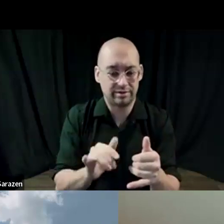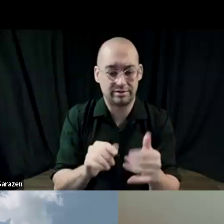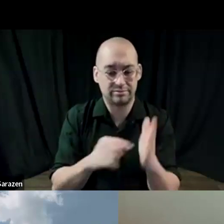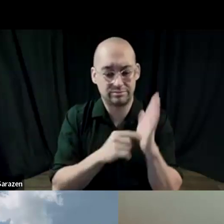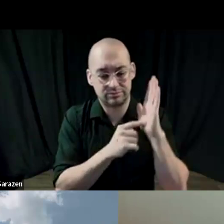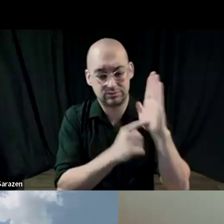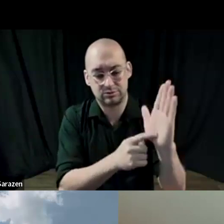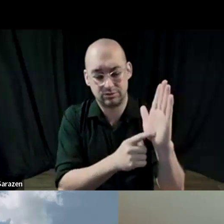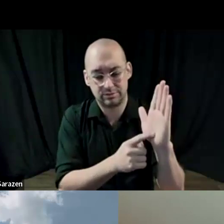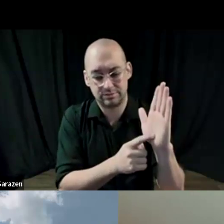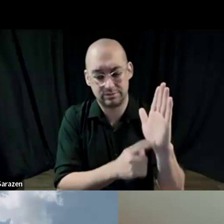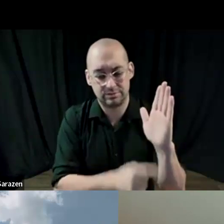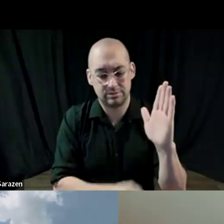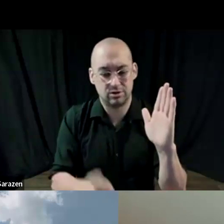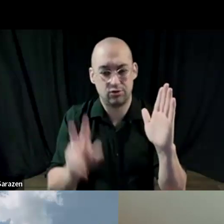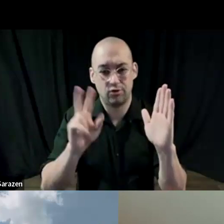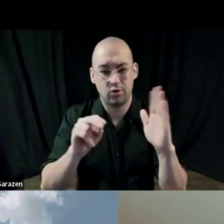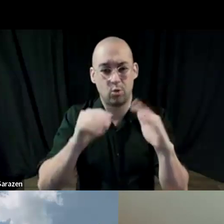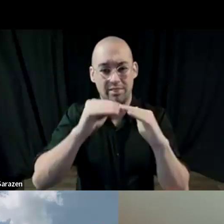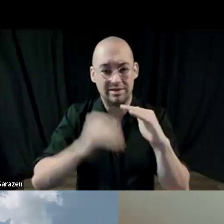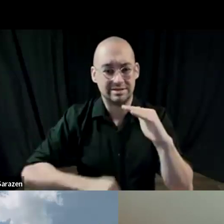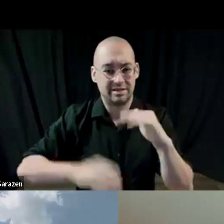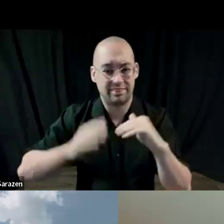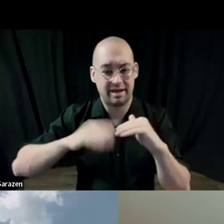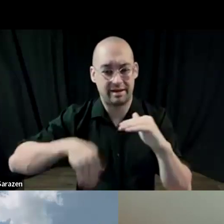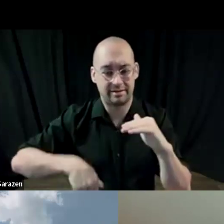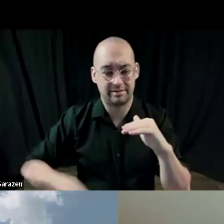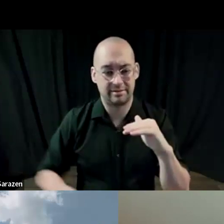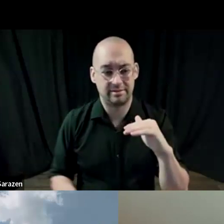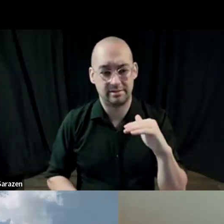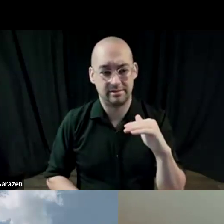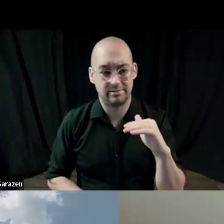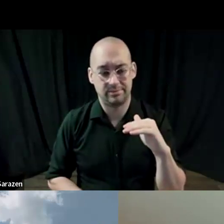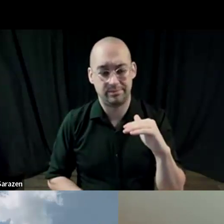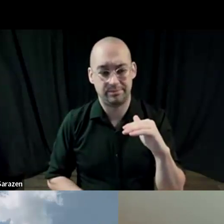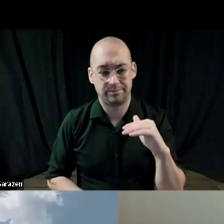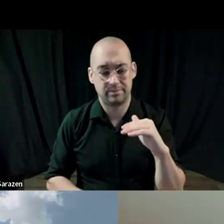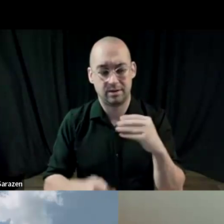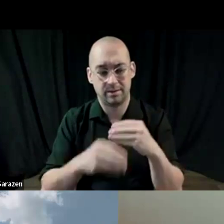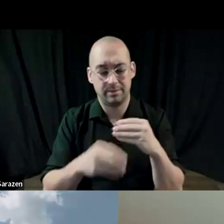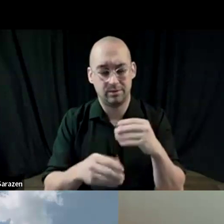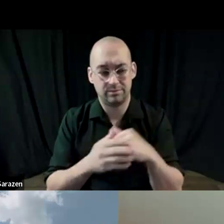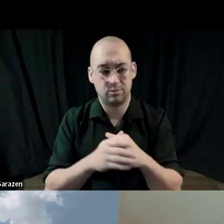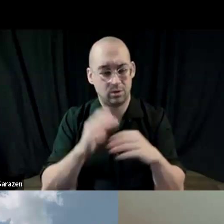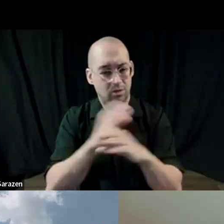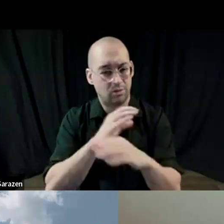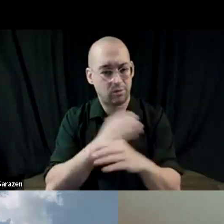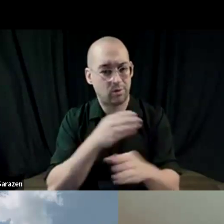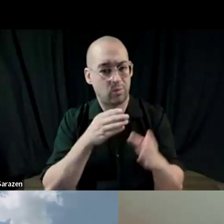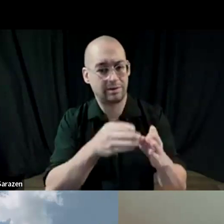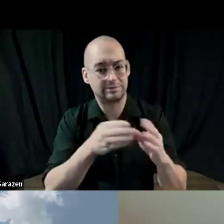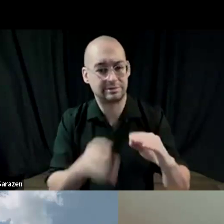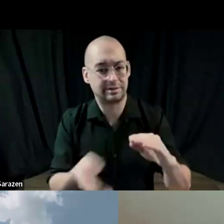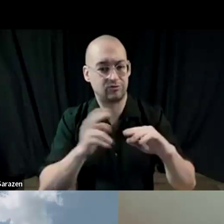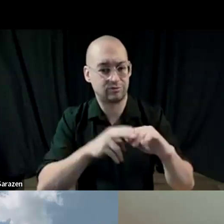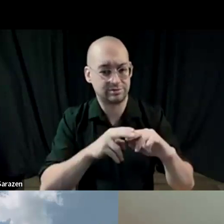reflects a no less than amount for the allocation. And we're looking at ways to increase it. That's going to,